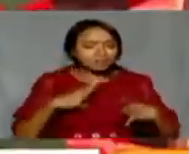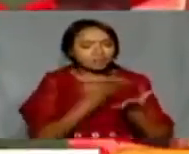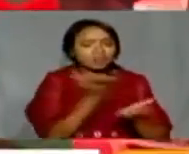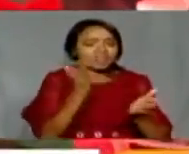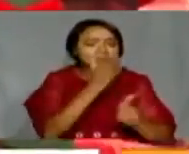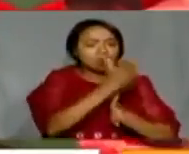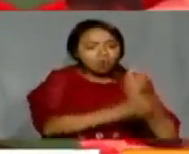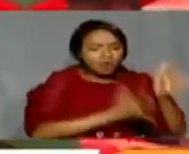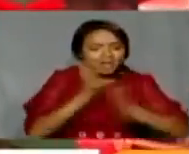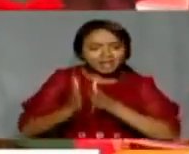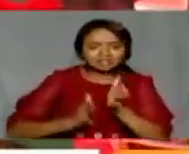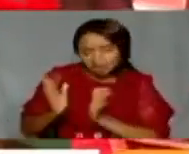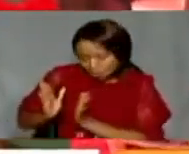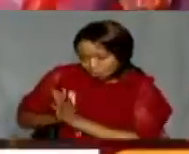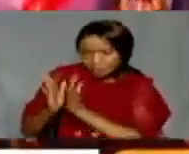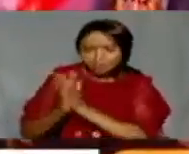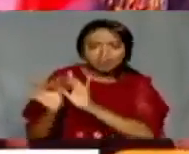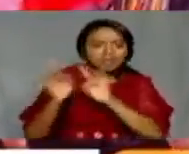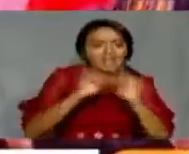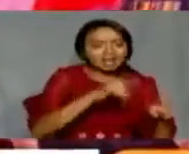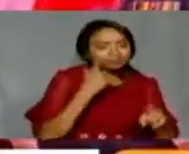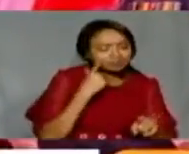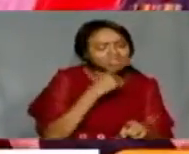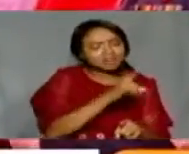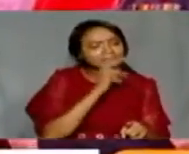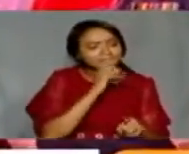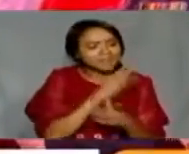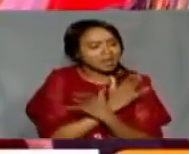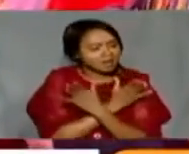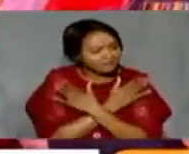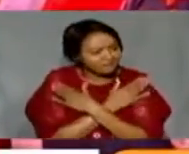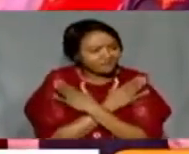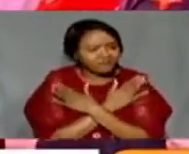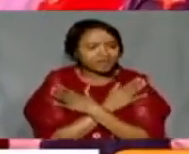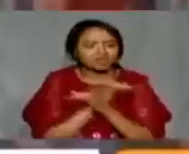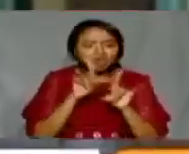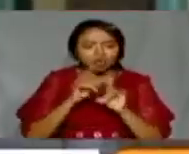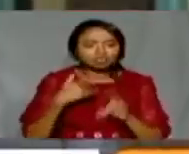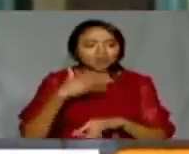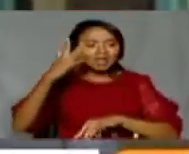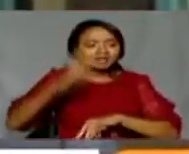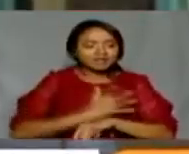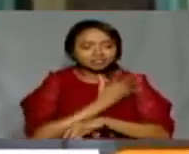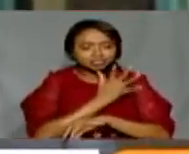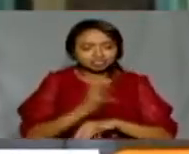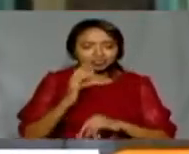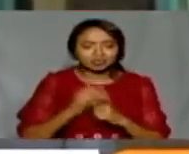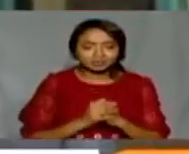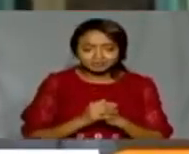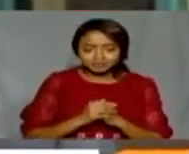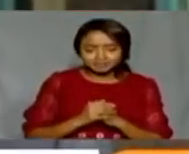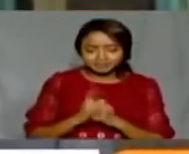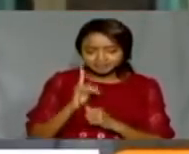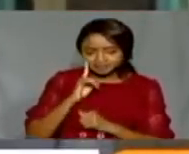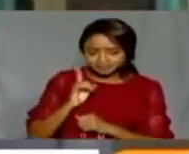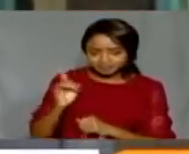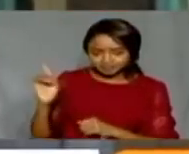take him along to witness the last rites of a man he called friend. He had a song in his honor. Oyo ume